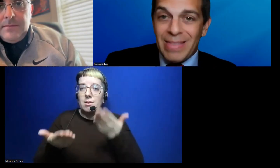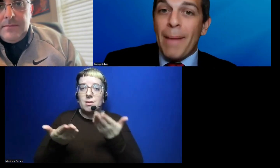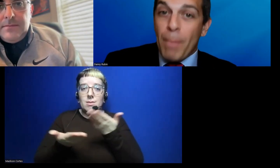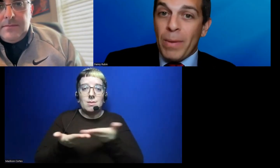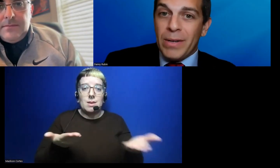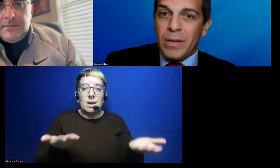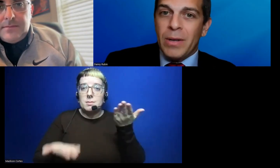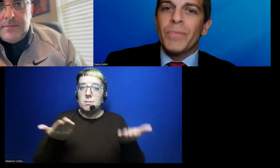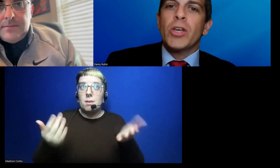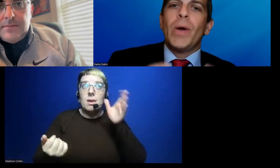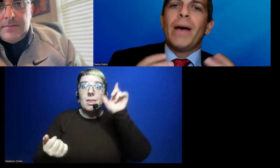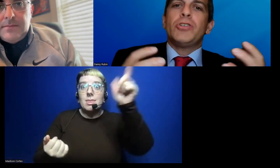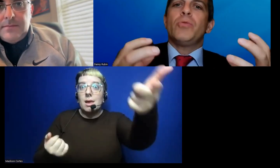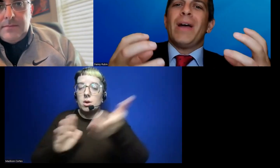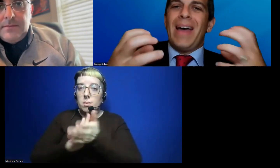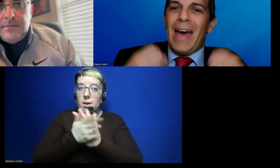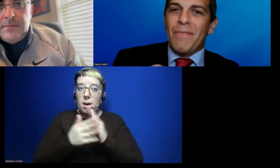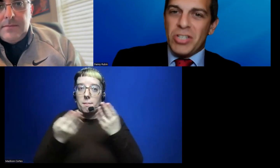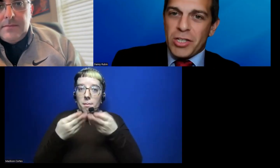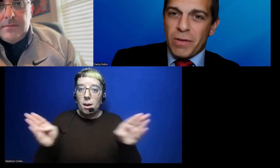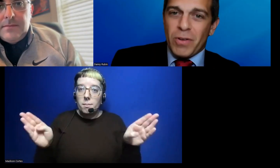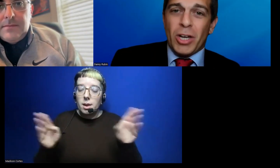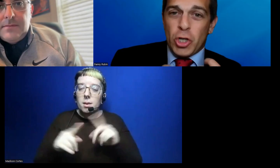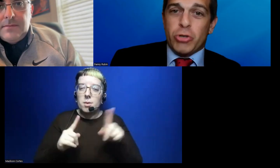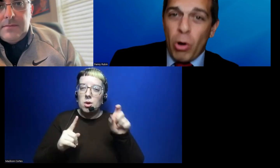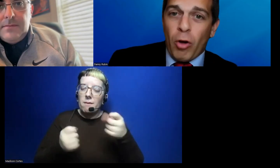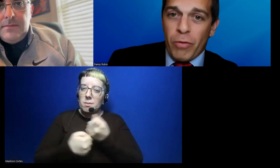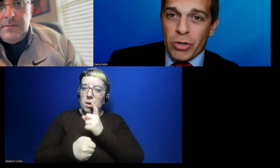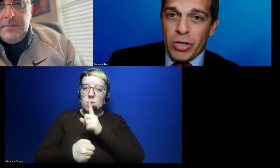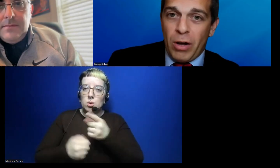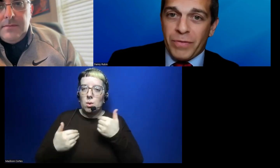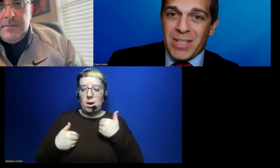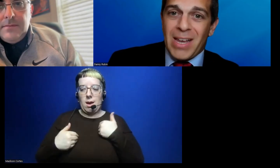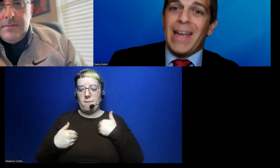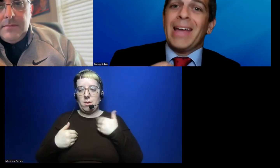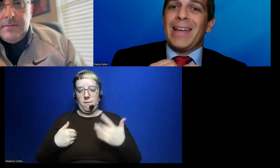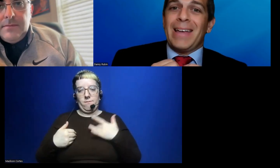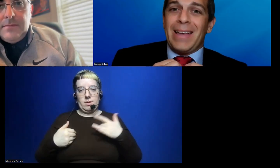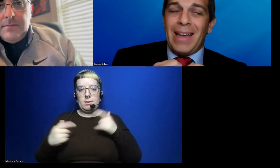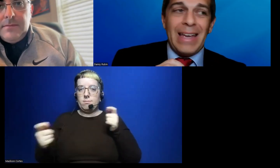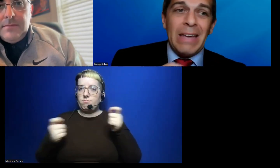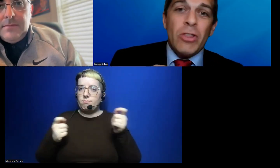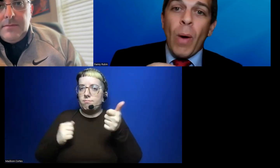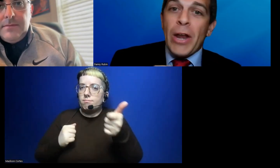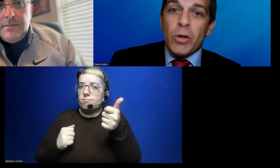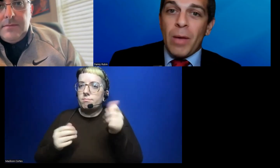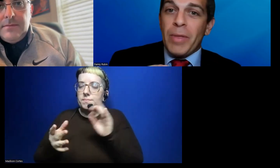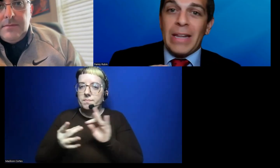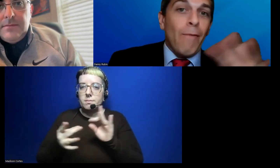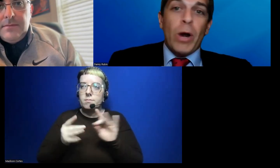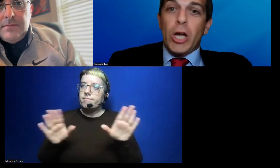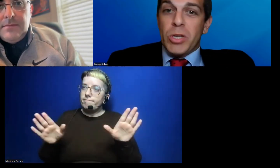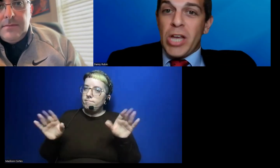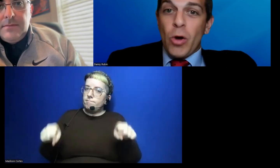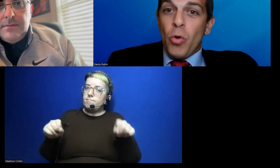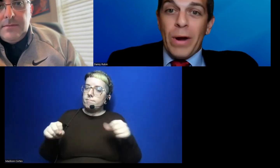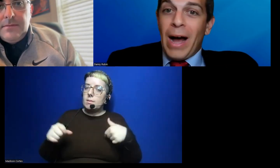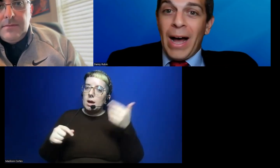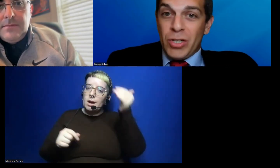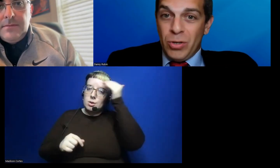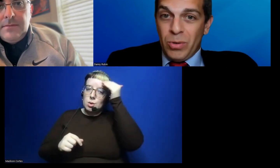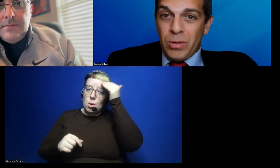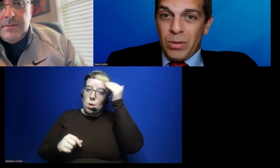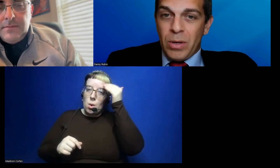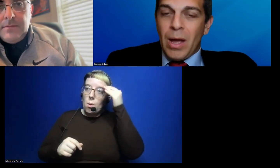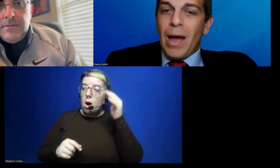not that at that moment. You have to have a sense of control over yourself to say, even though I know something that everyone else would say ooh